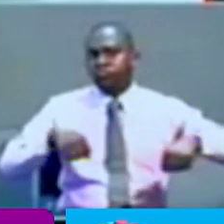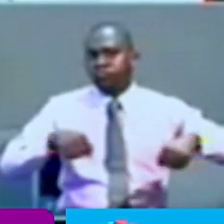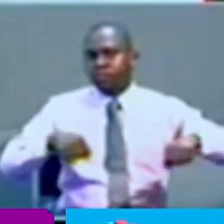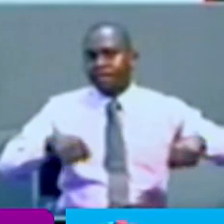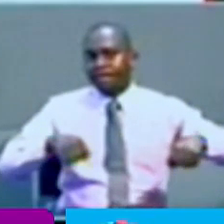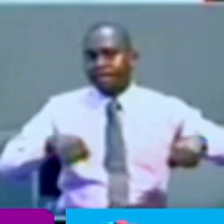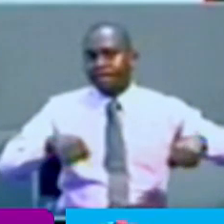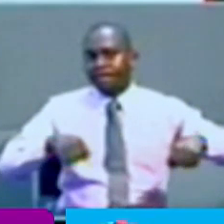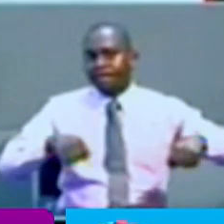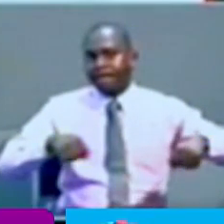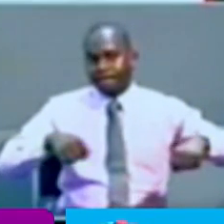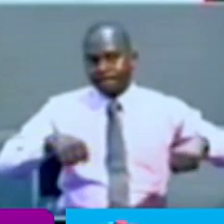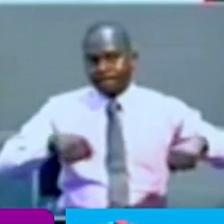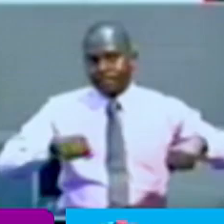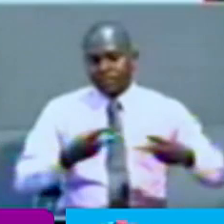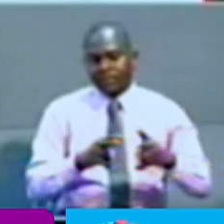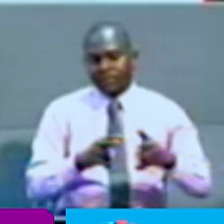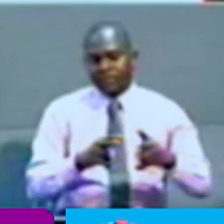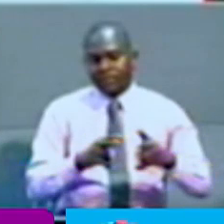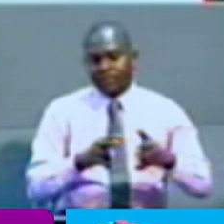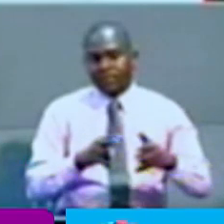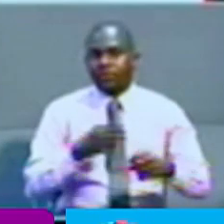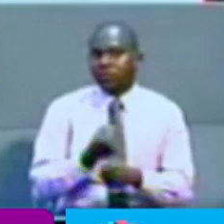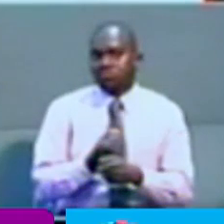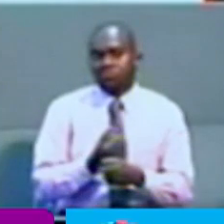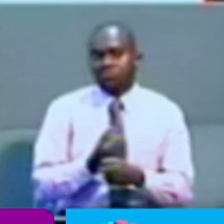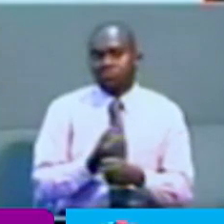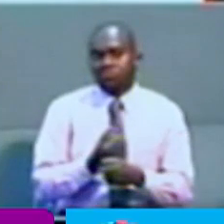and they start doing